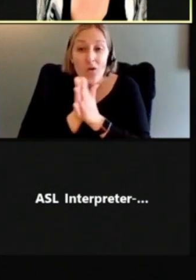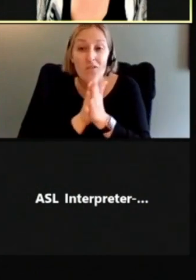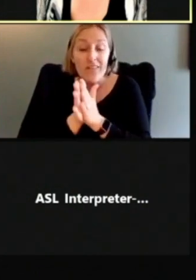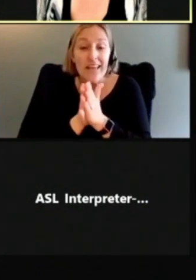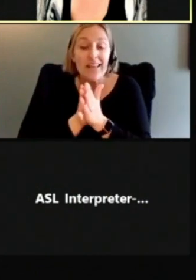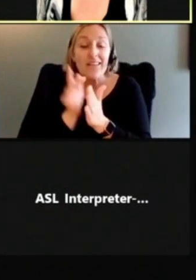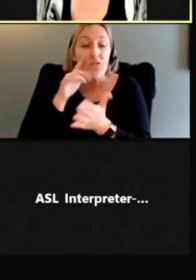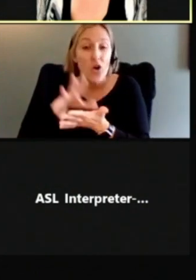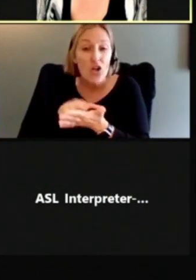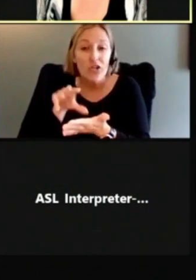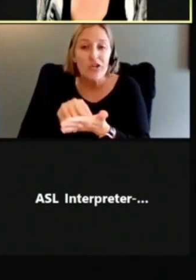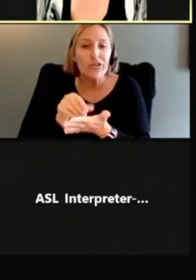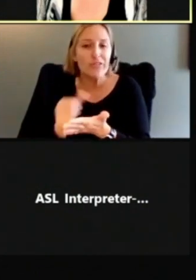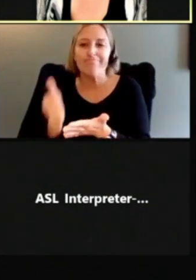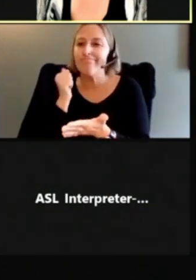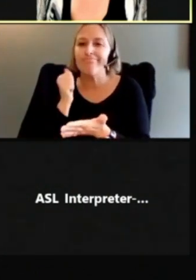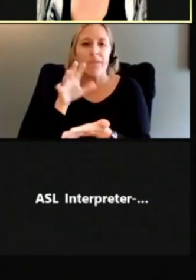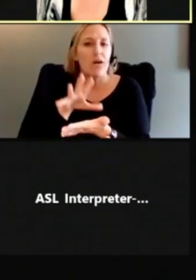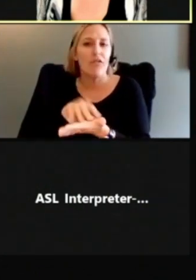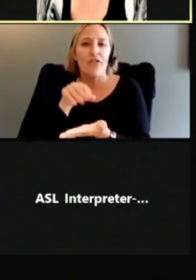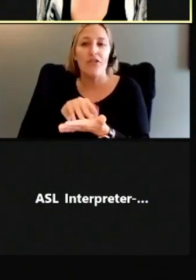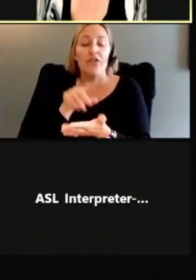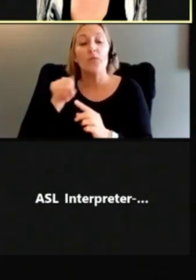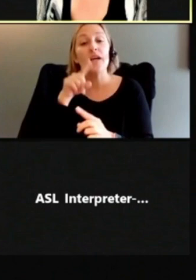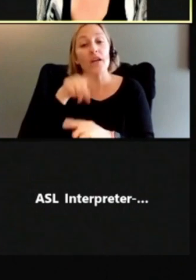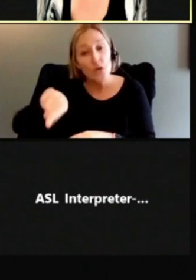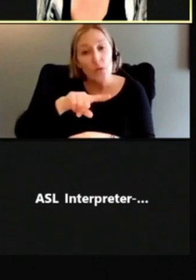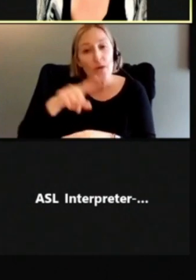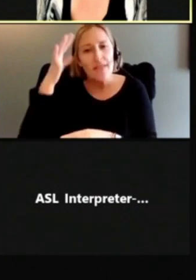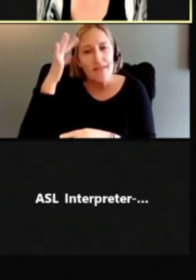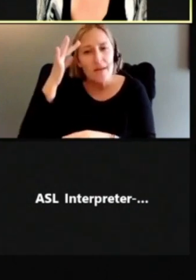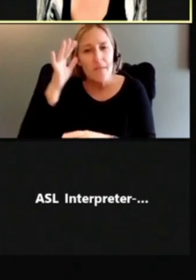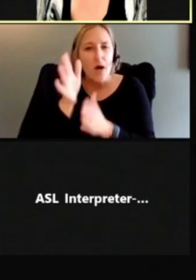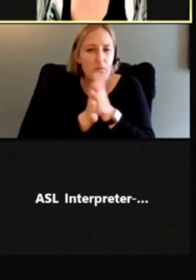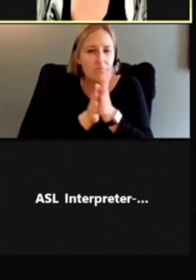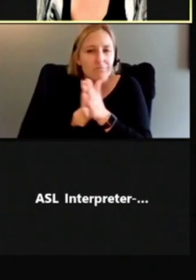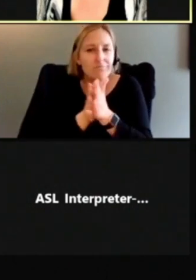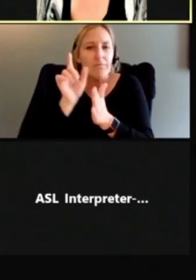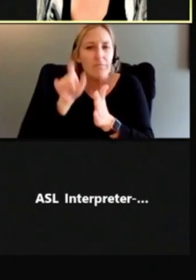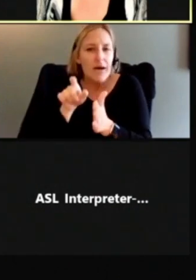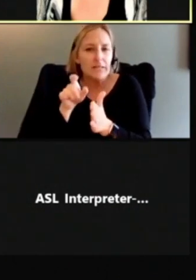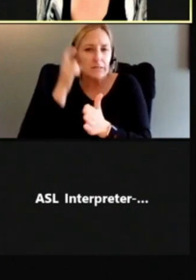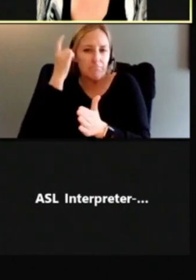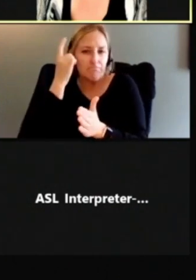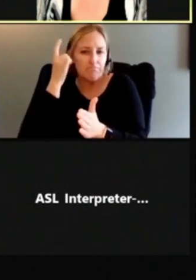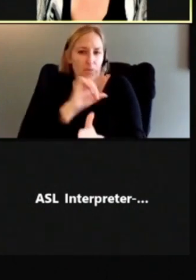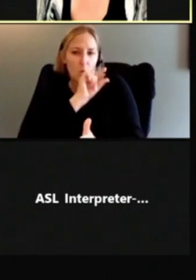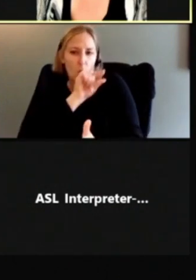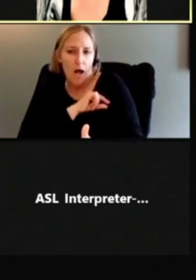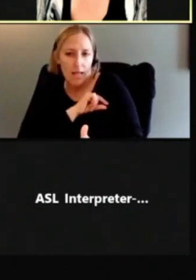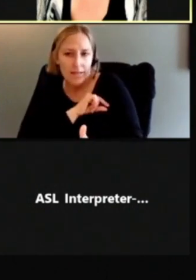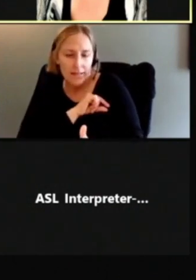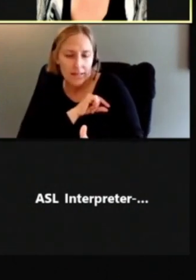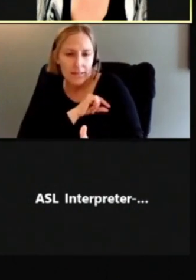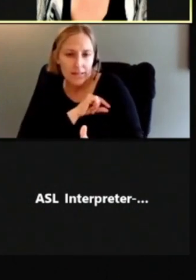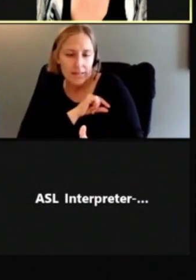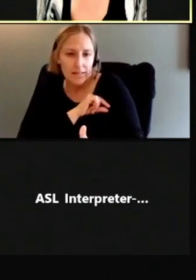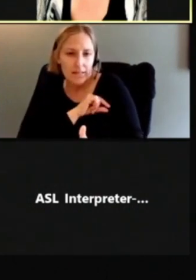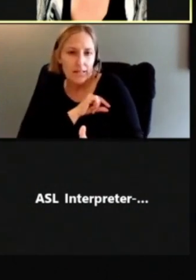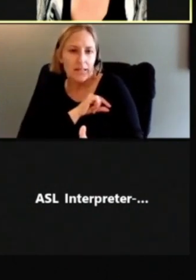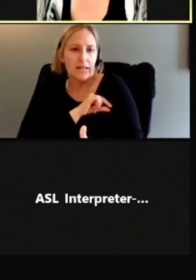when you think about motivation, you need to think about quality, the source of the motivation, and not necessarily about